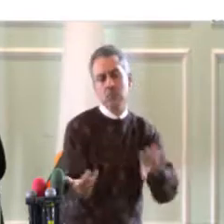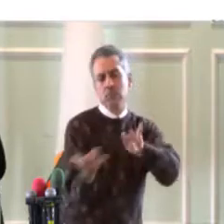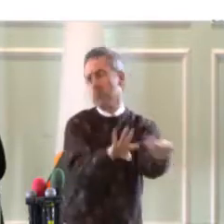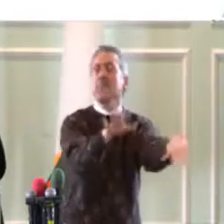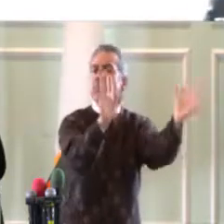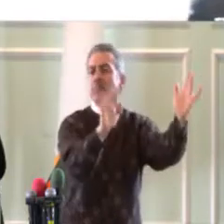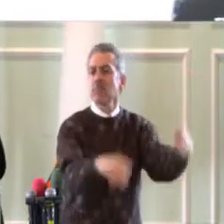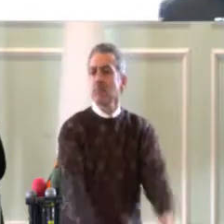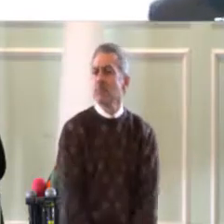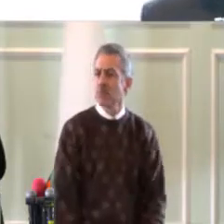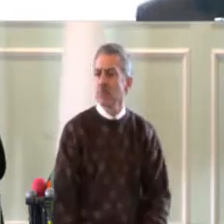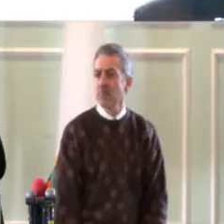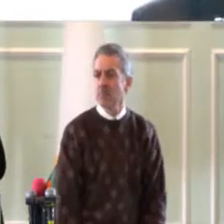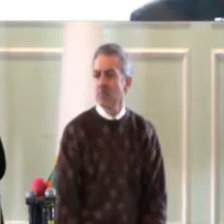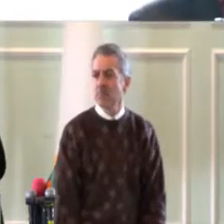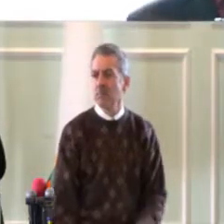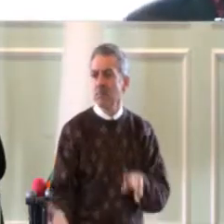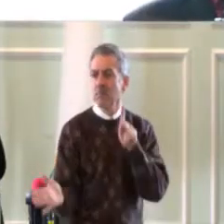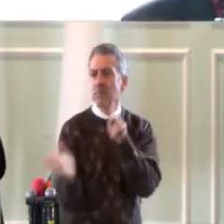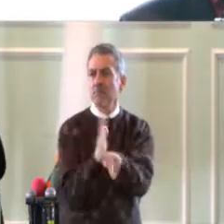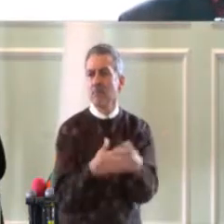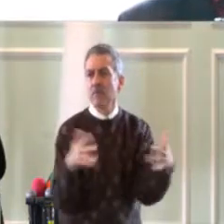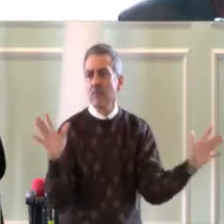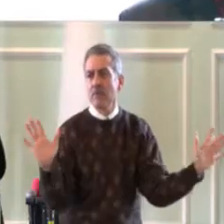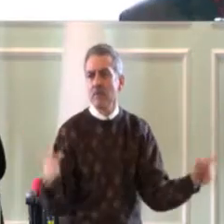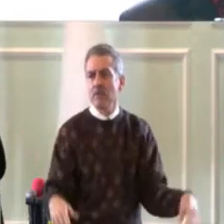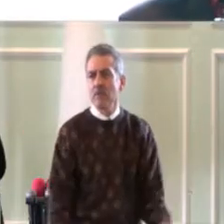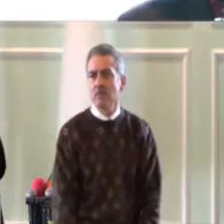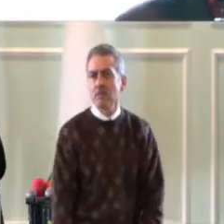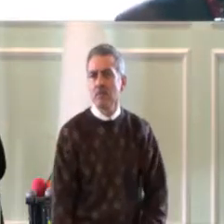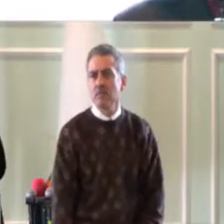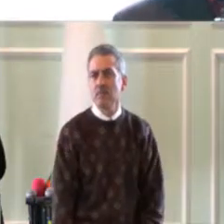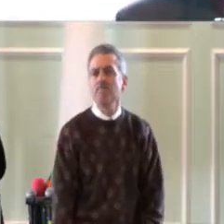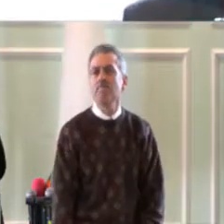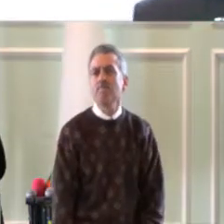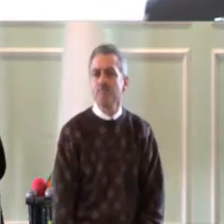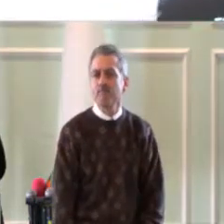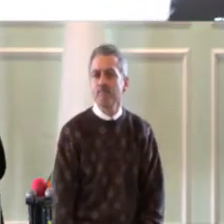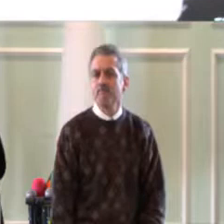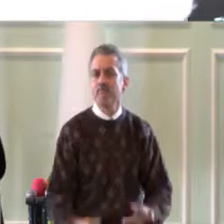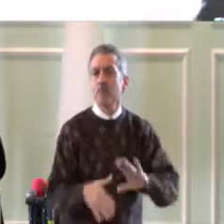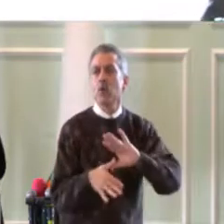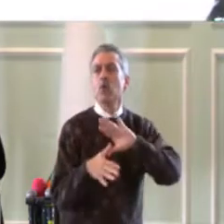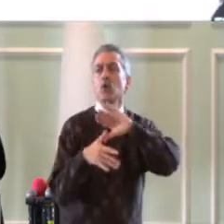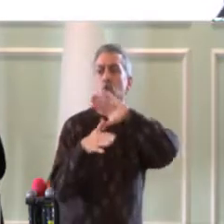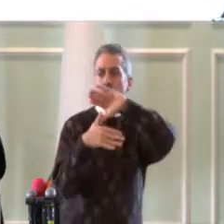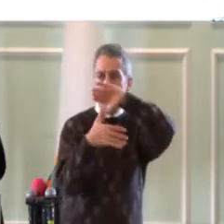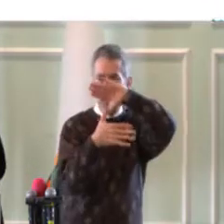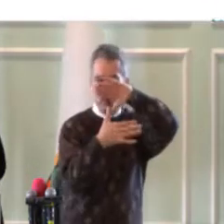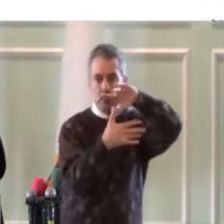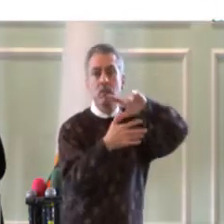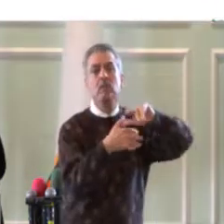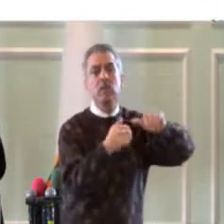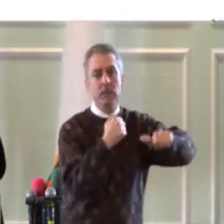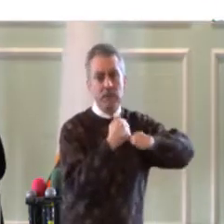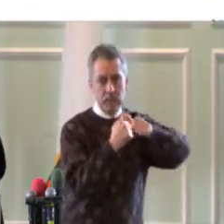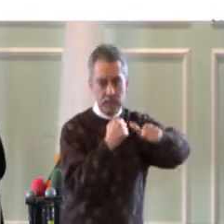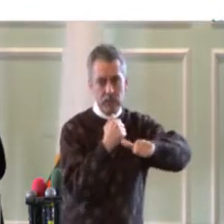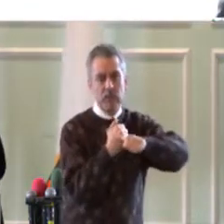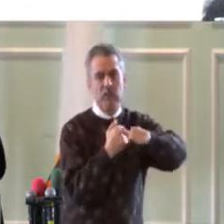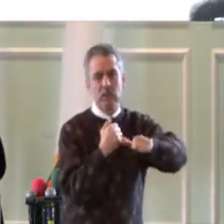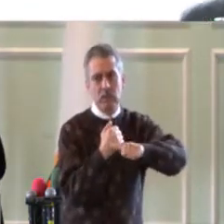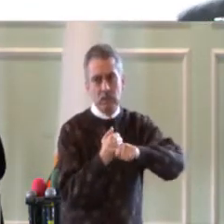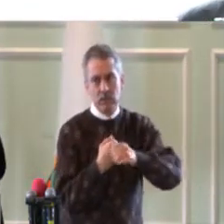that commotion, he was killed. Tornadoes can be devastating.